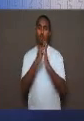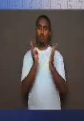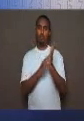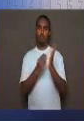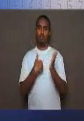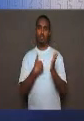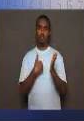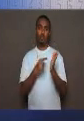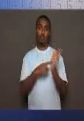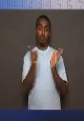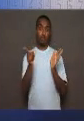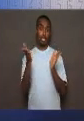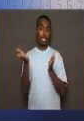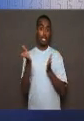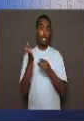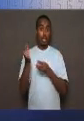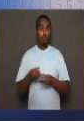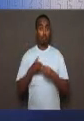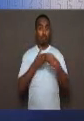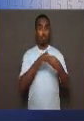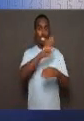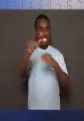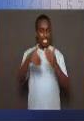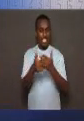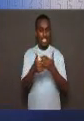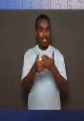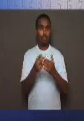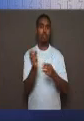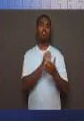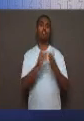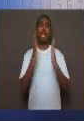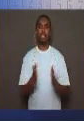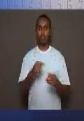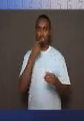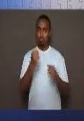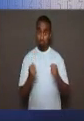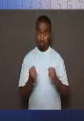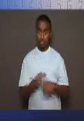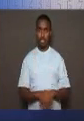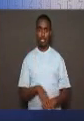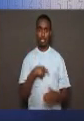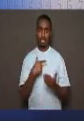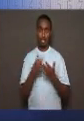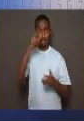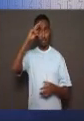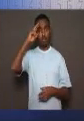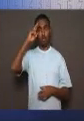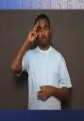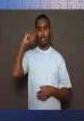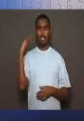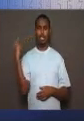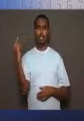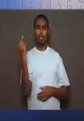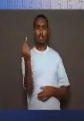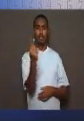appropriate to refer to them by the more general term, writers. This is because each